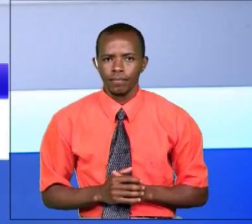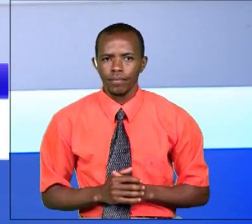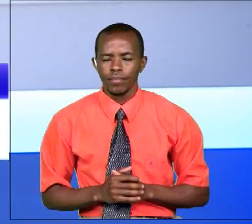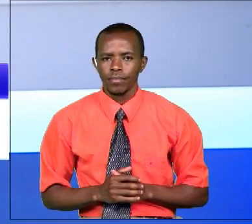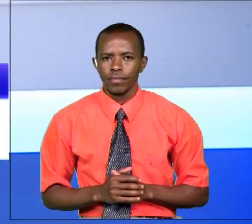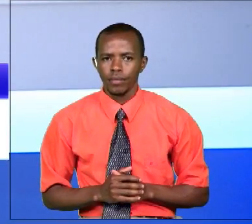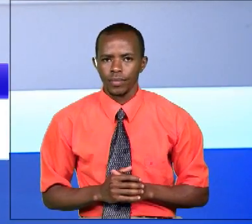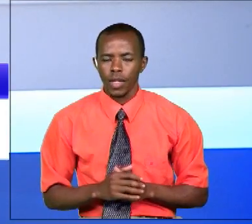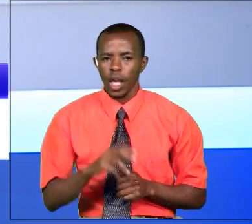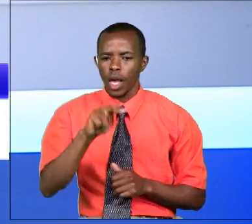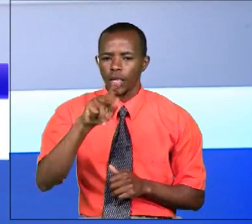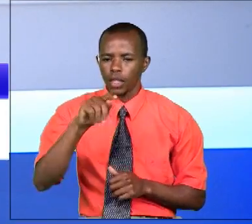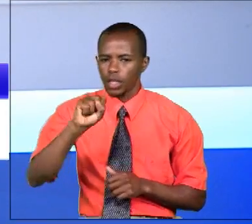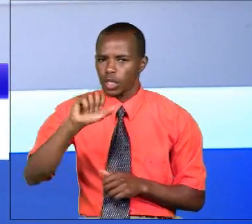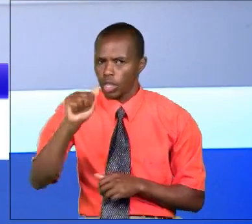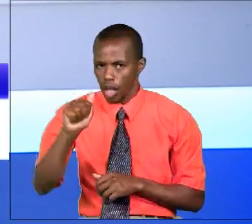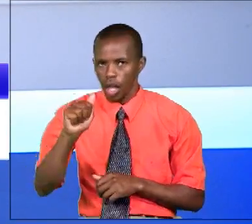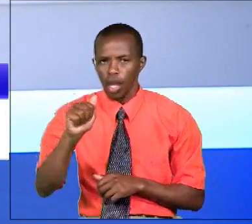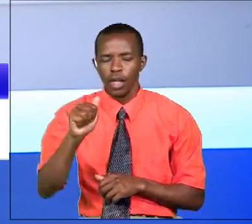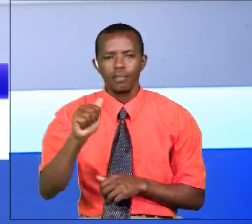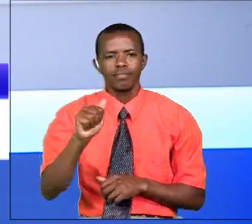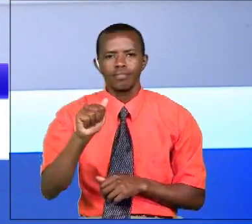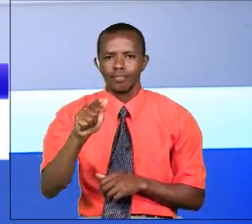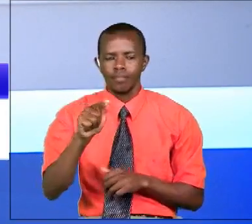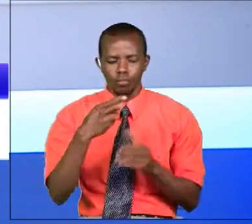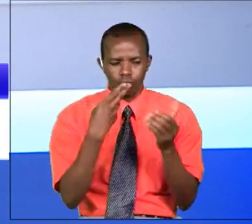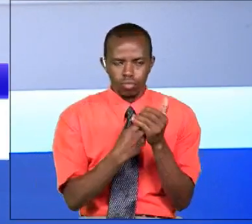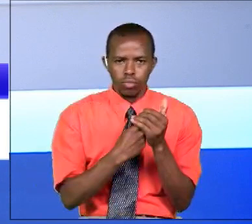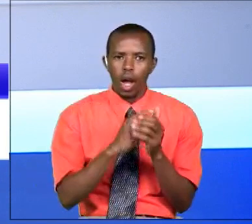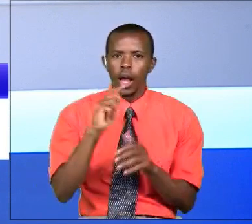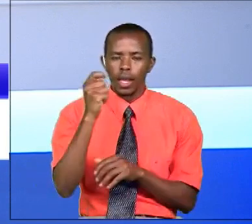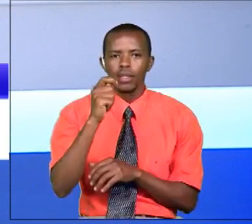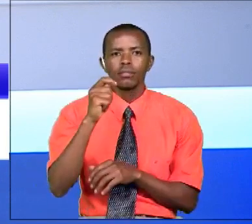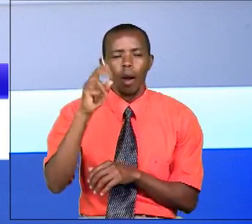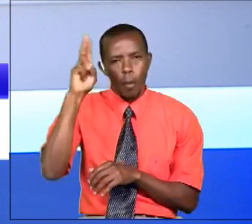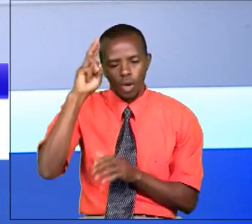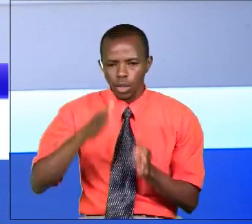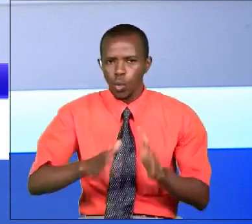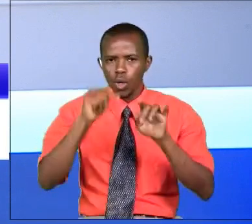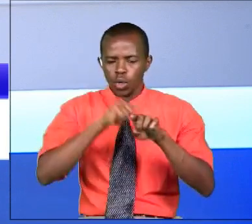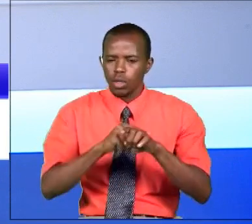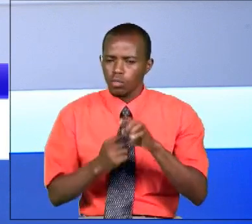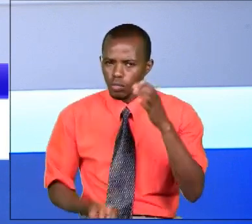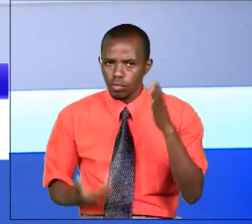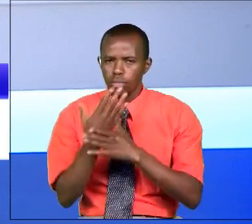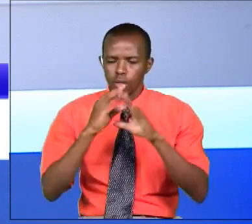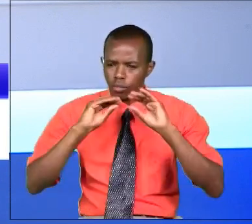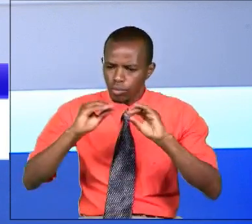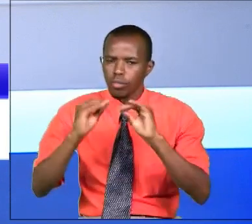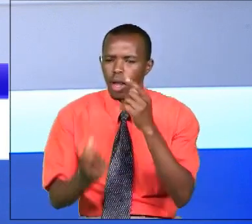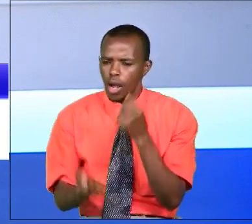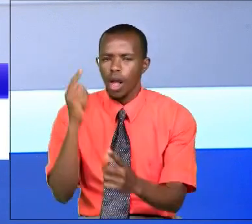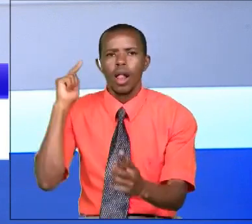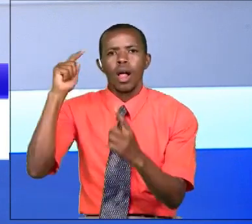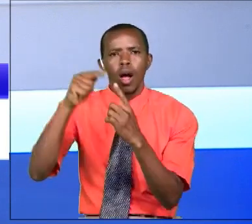National Transport and Safety Authority, NTSA, in liaison with Kenya Police Traffic Department, have today launched a sensitization initiative with an